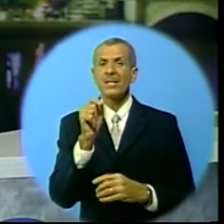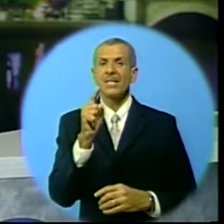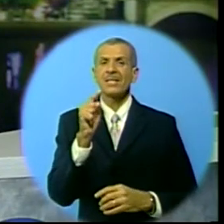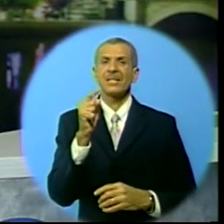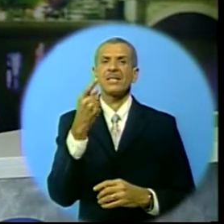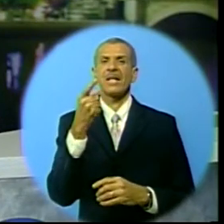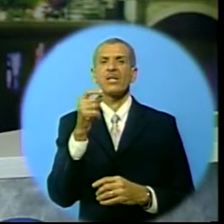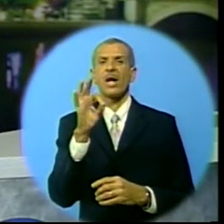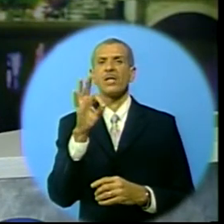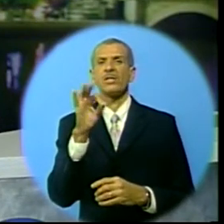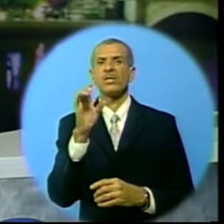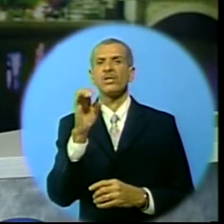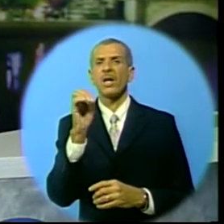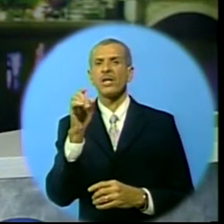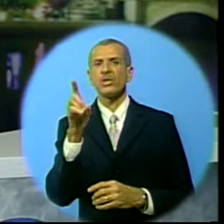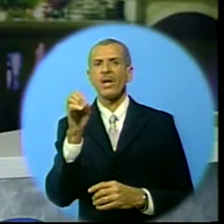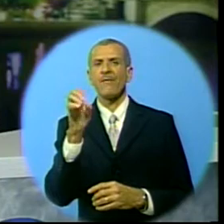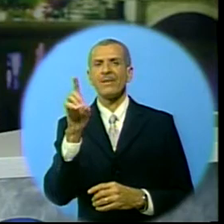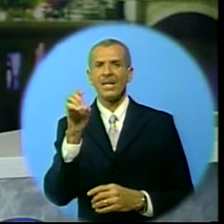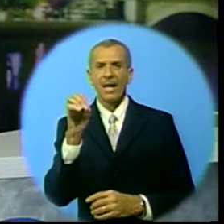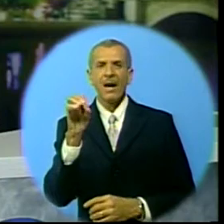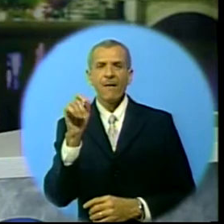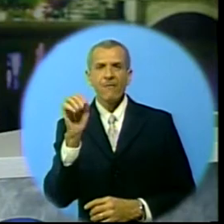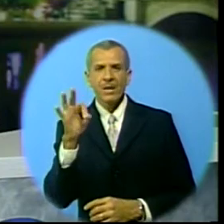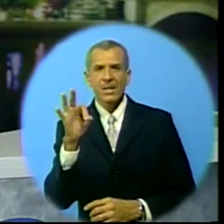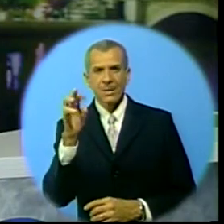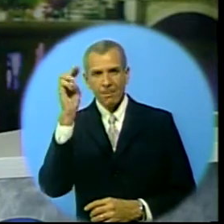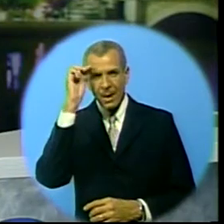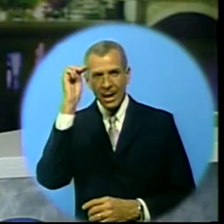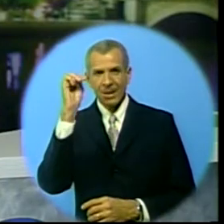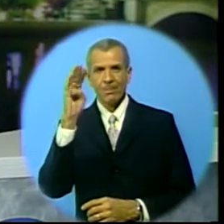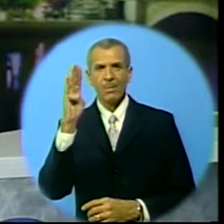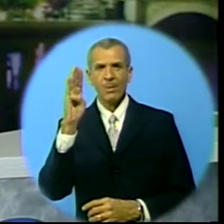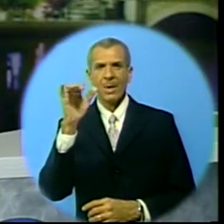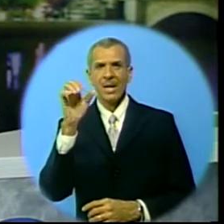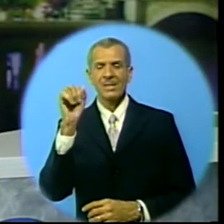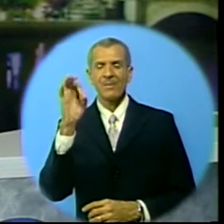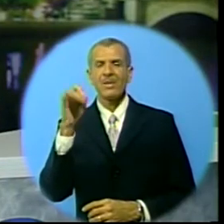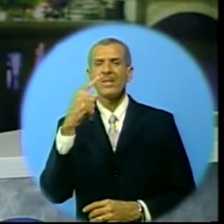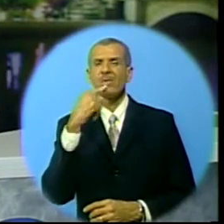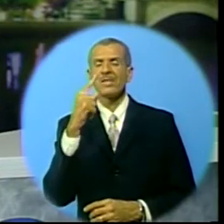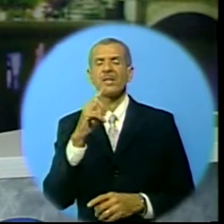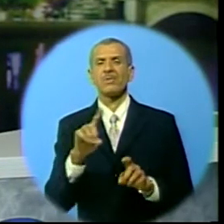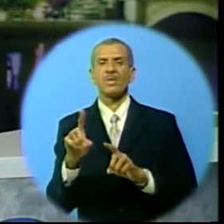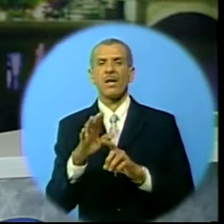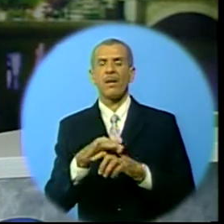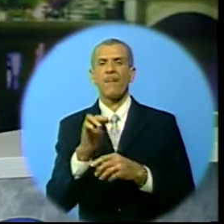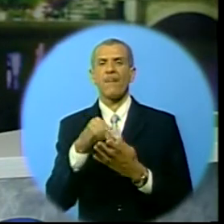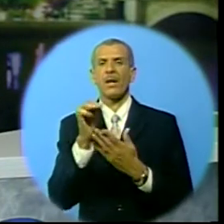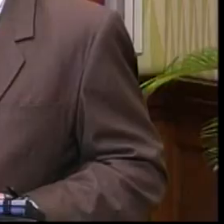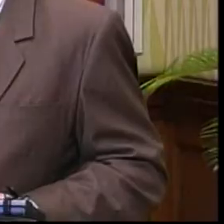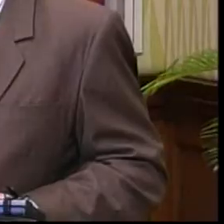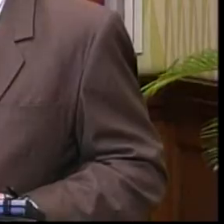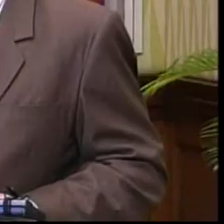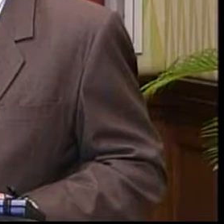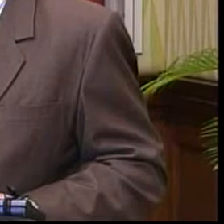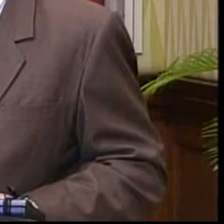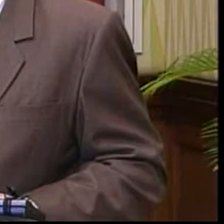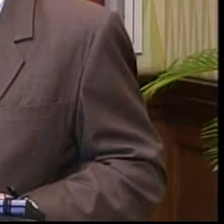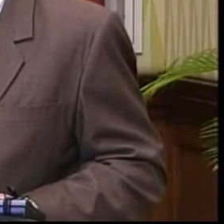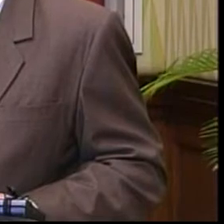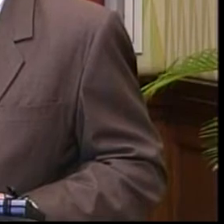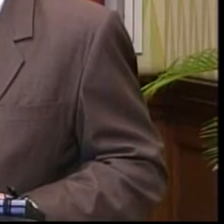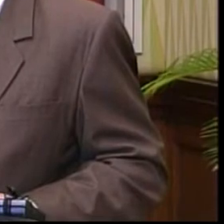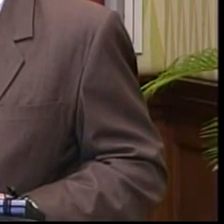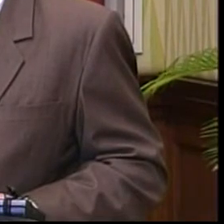d'Affaires Mark Bicefield says the first course using the equipment was conducted on March 5th. More than 100